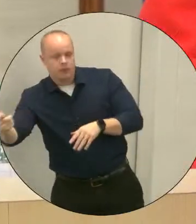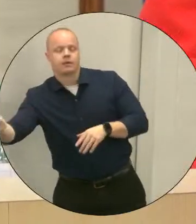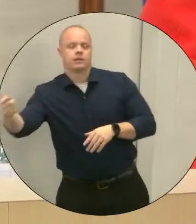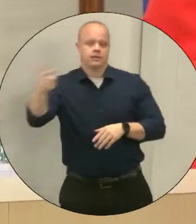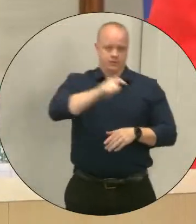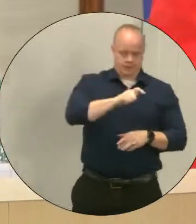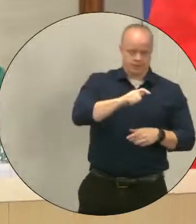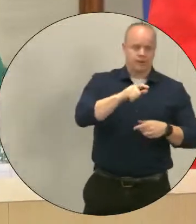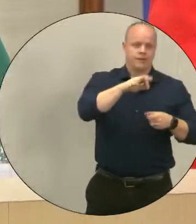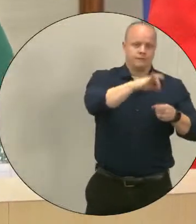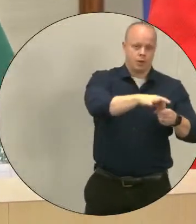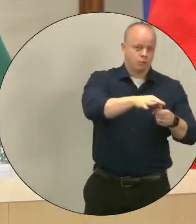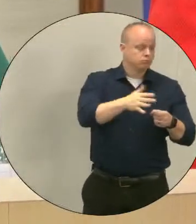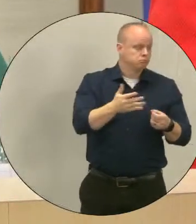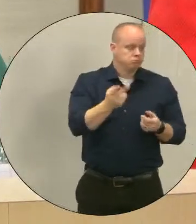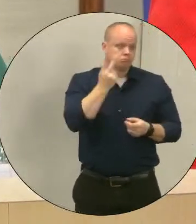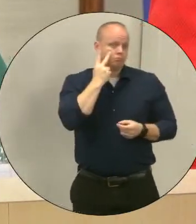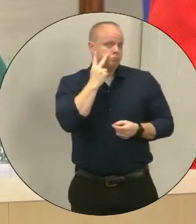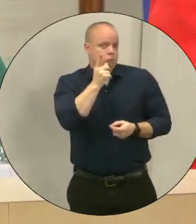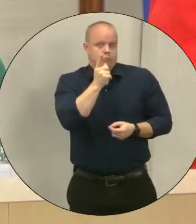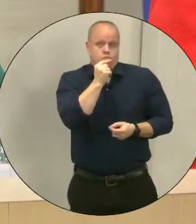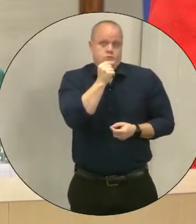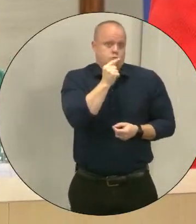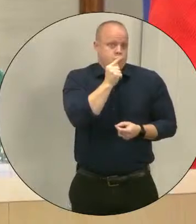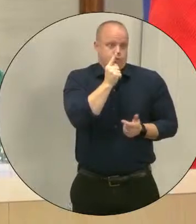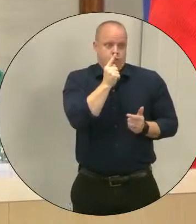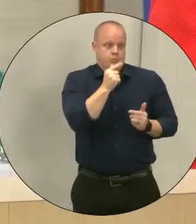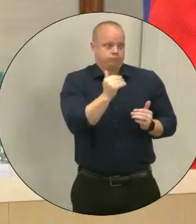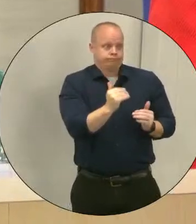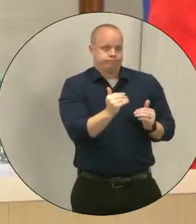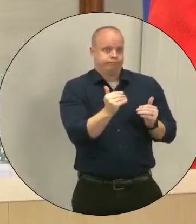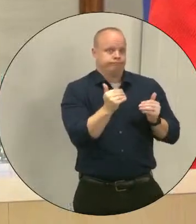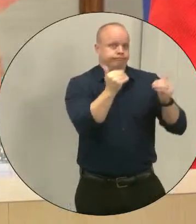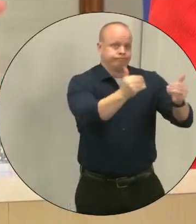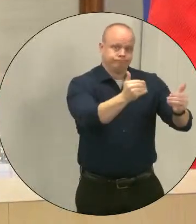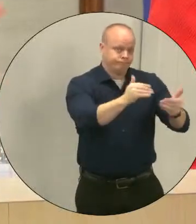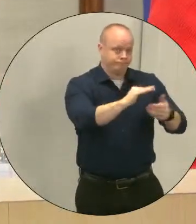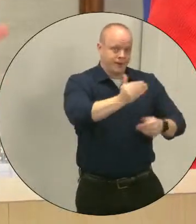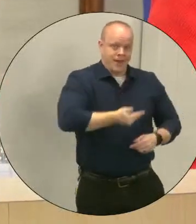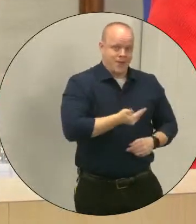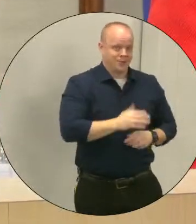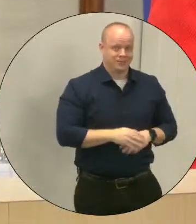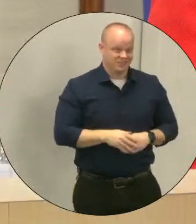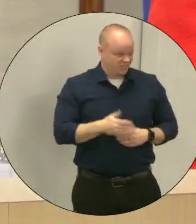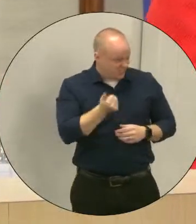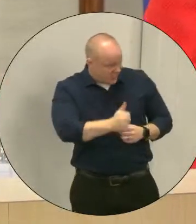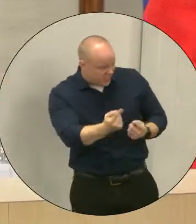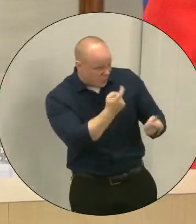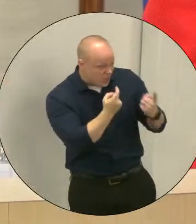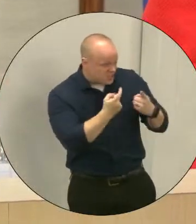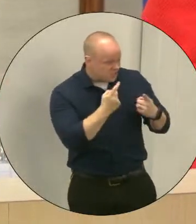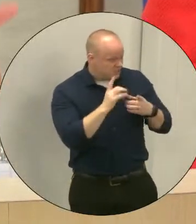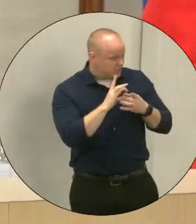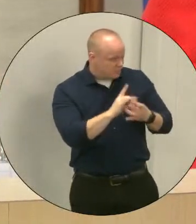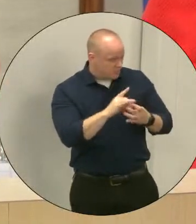and see if who progresses forward. So any questions on the